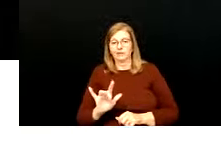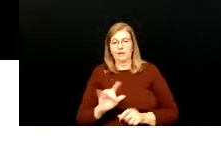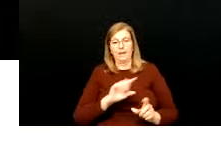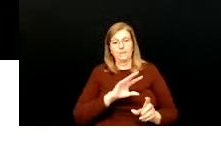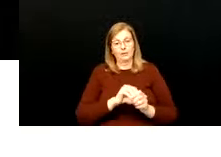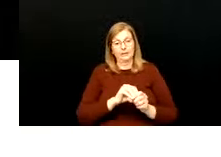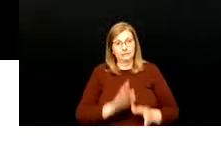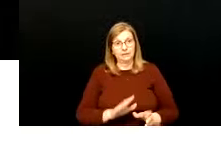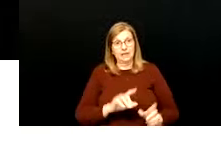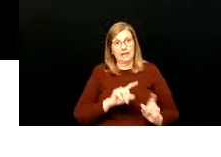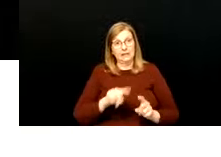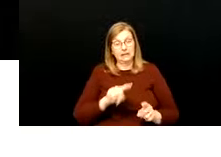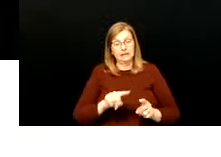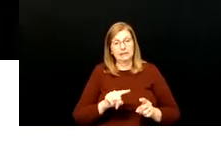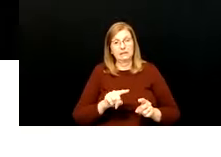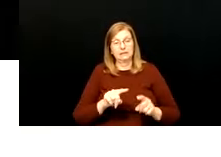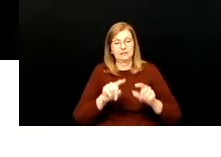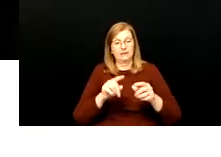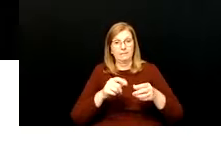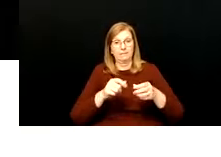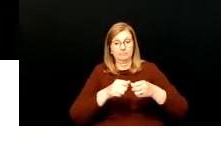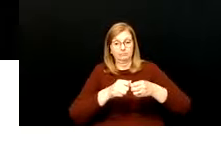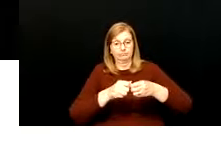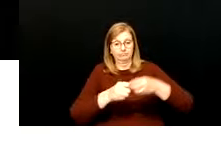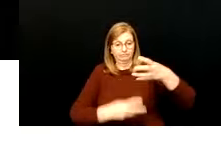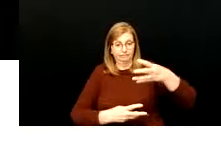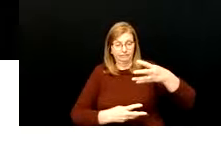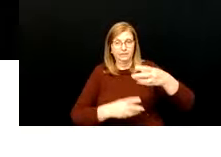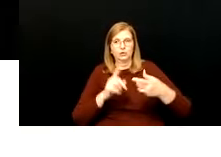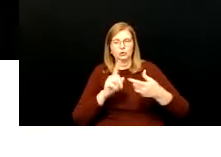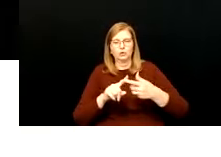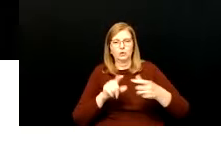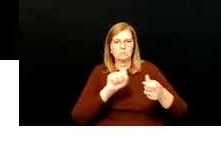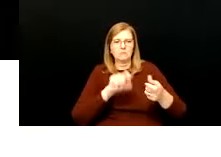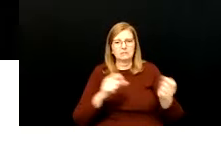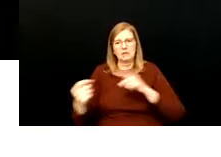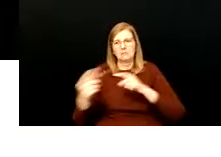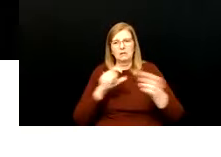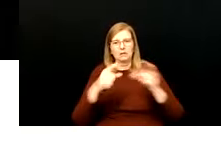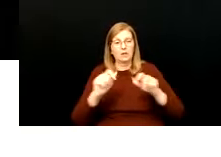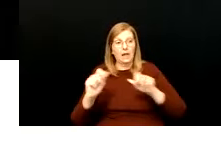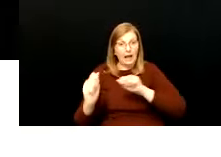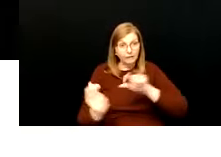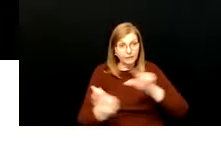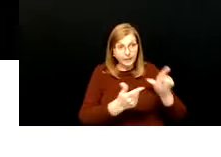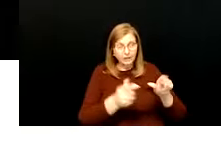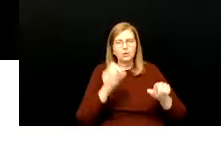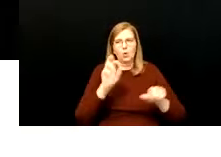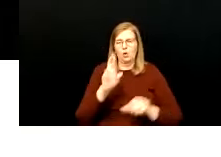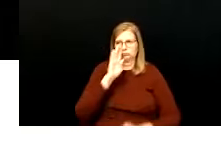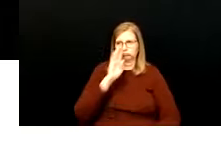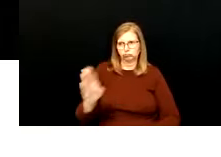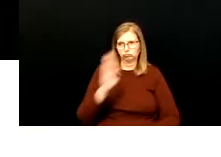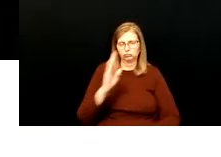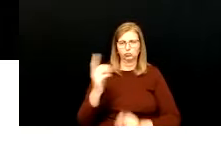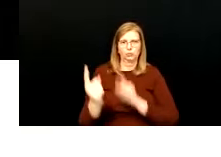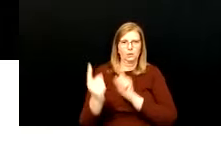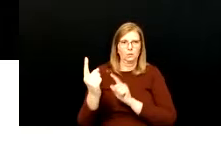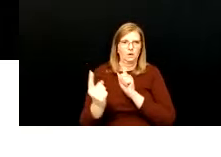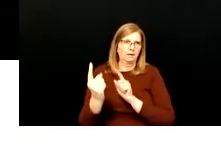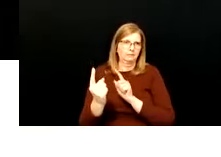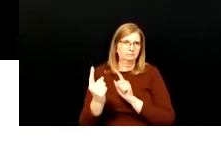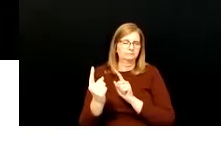participant panelist to message everyone in the group, or you can do a private message